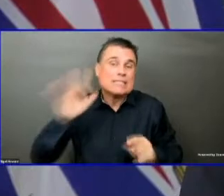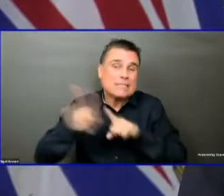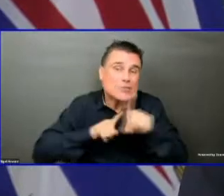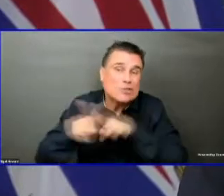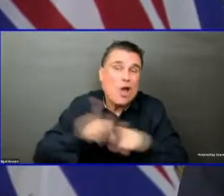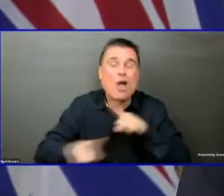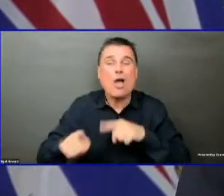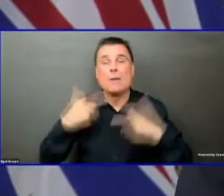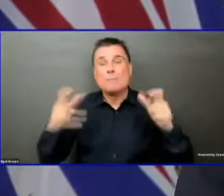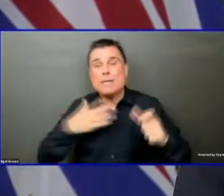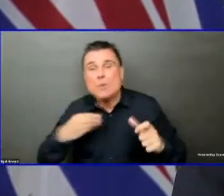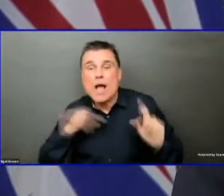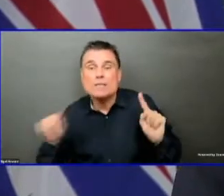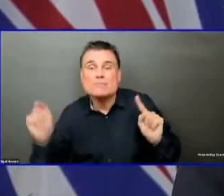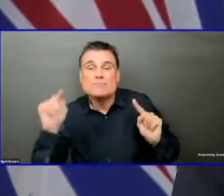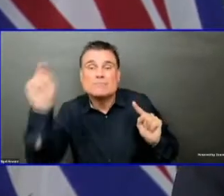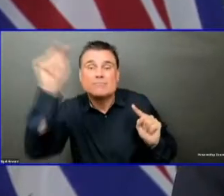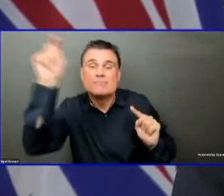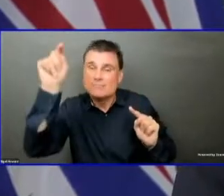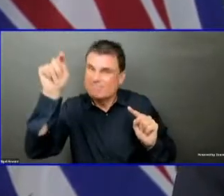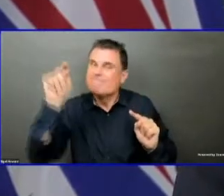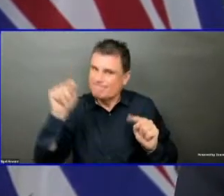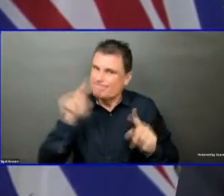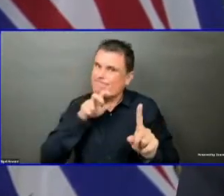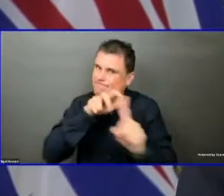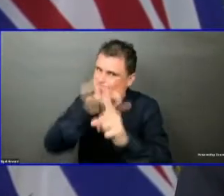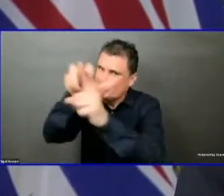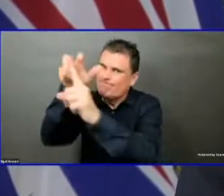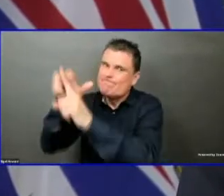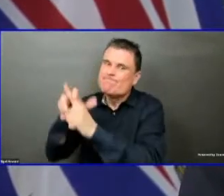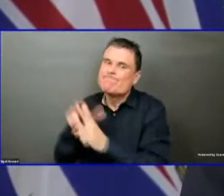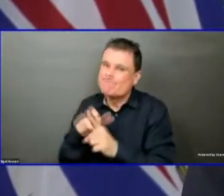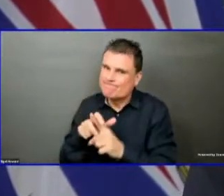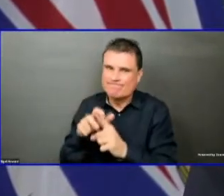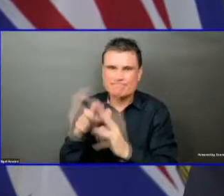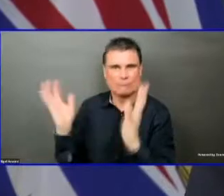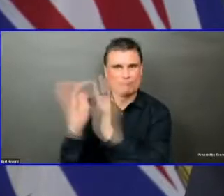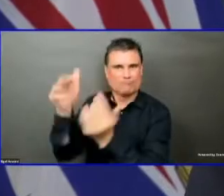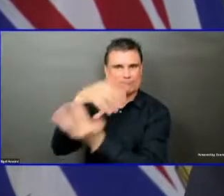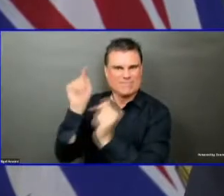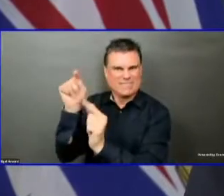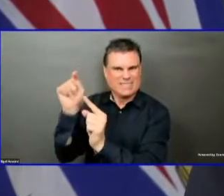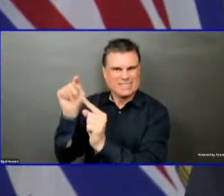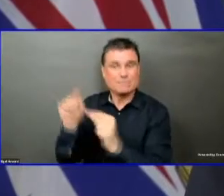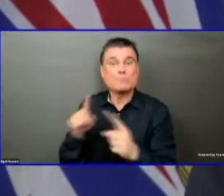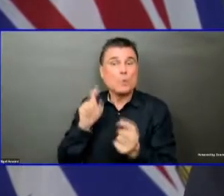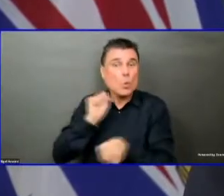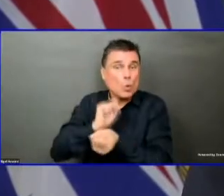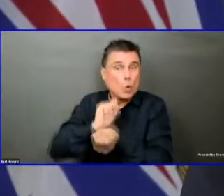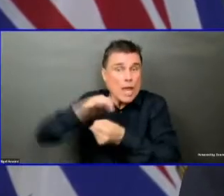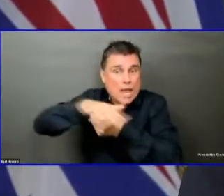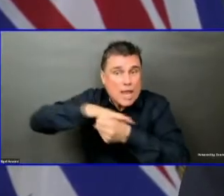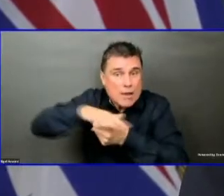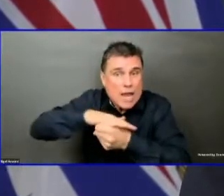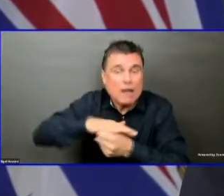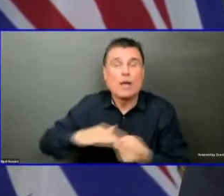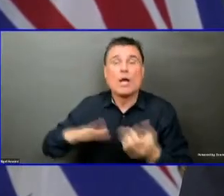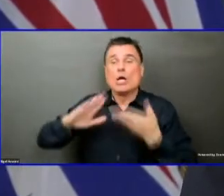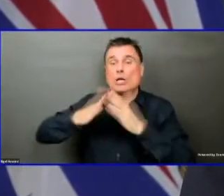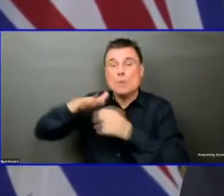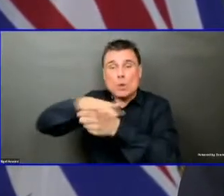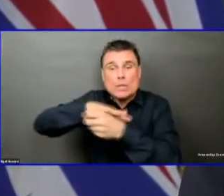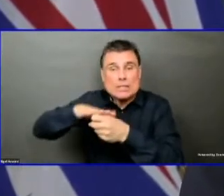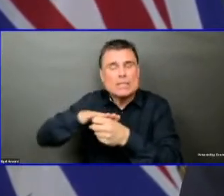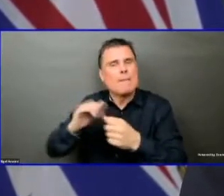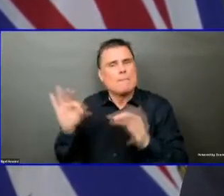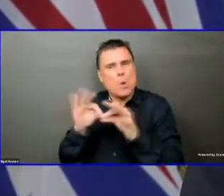steps to focus on, make those workplaces and those communities safer. And the municipalities, I think, are doing a very good job, particularly Whistler, in